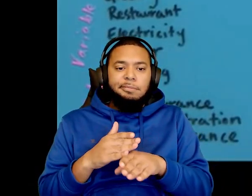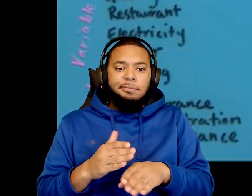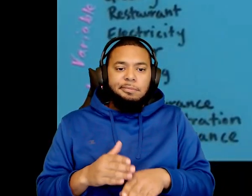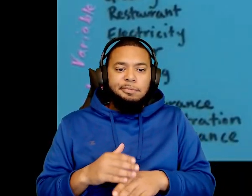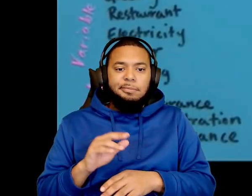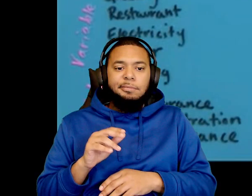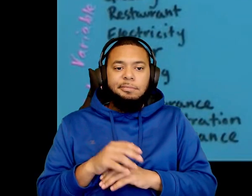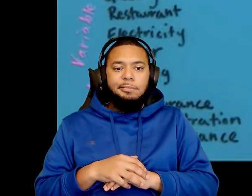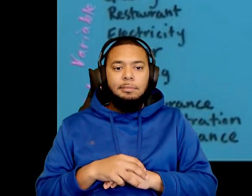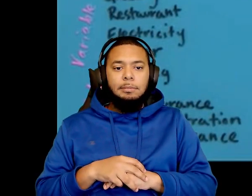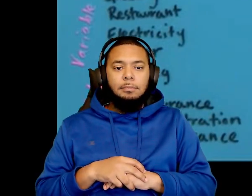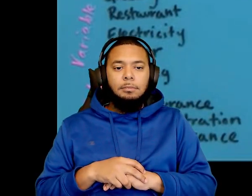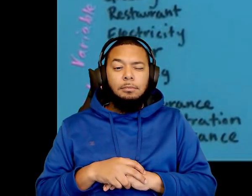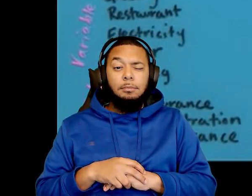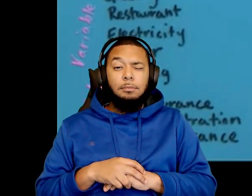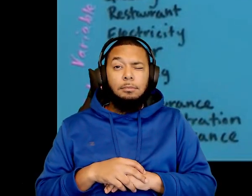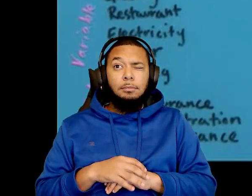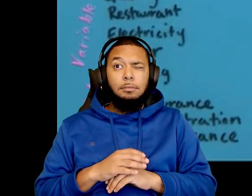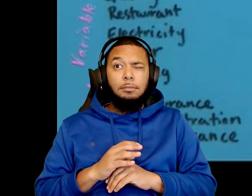All right, and